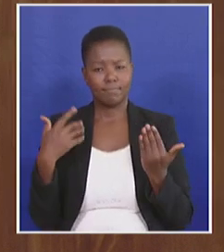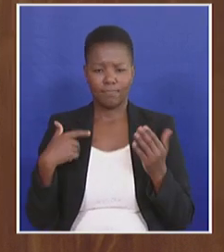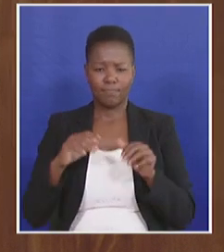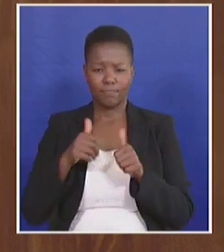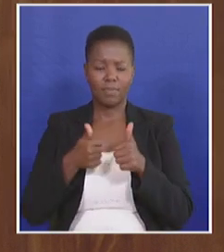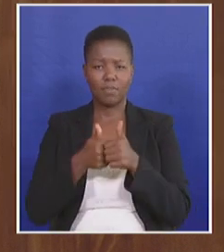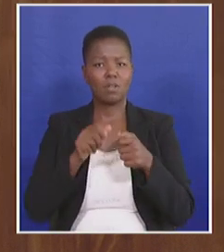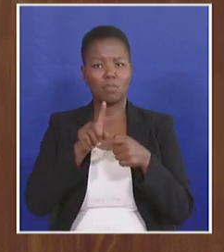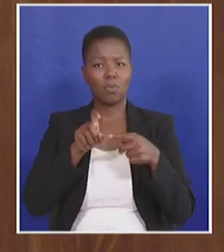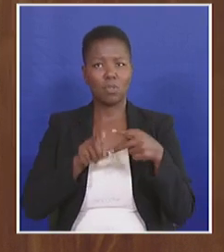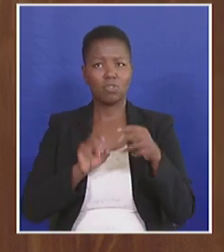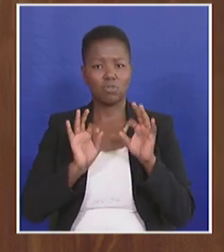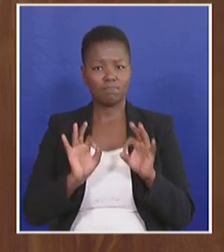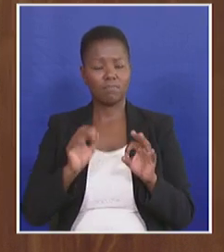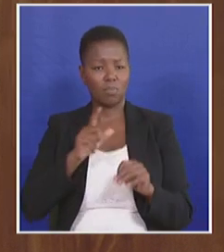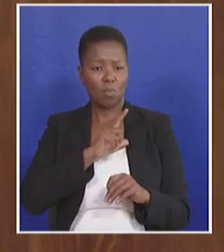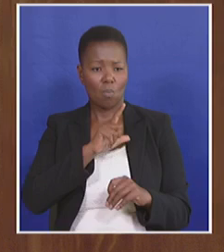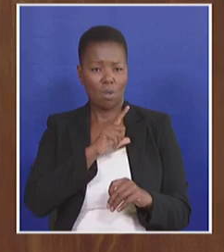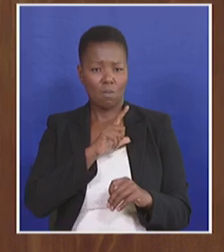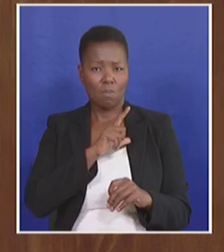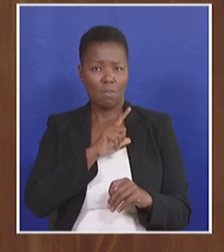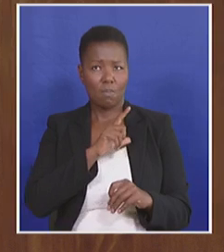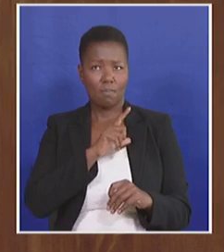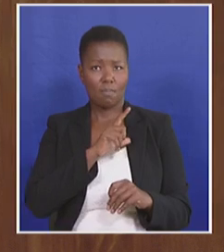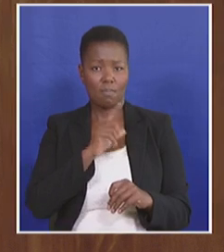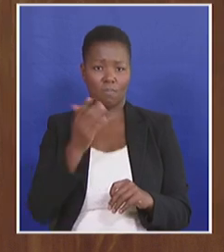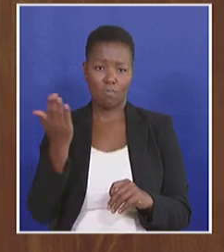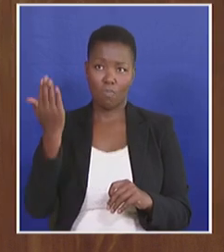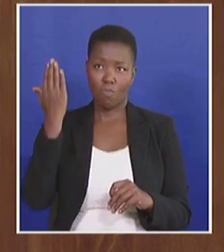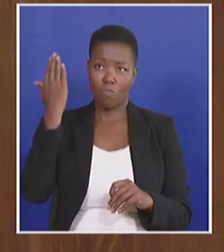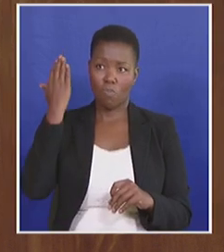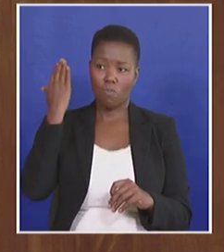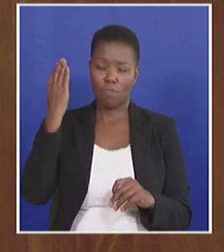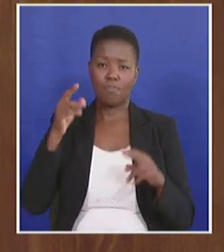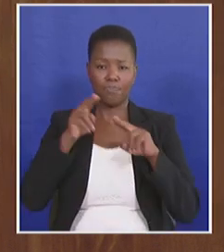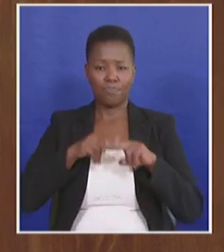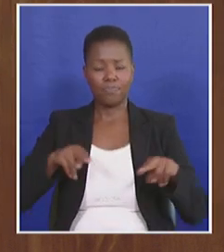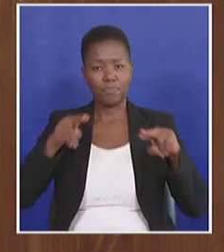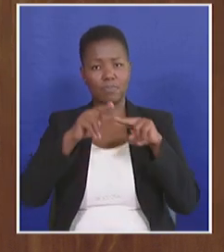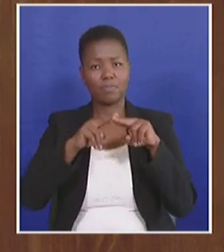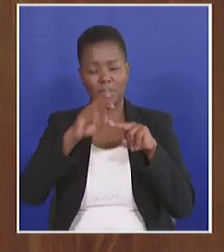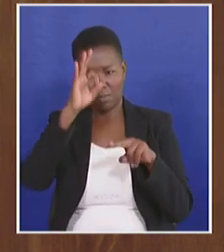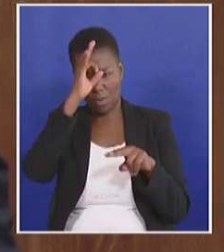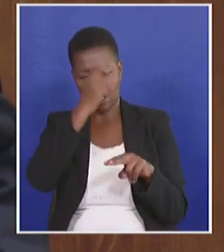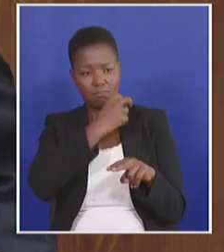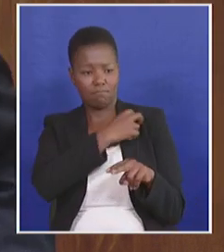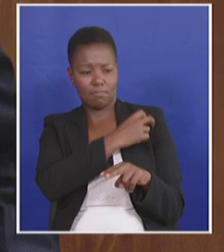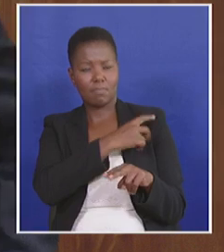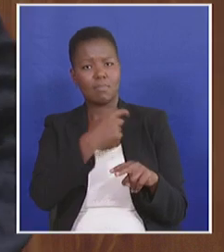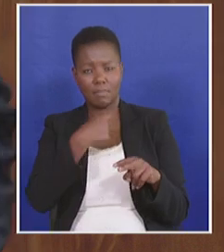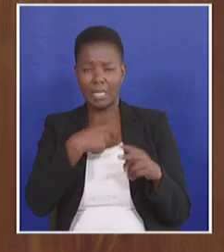area, because the former National Police Commissioner once complained about this,